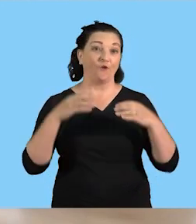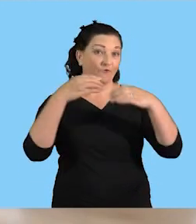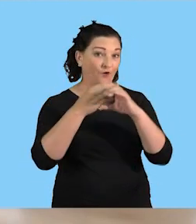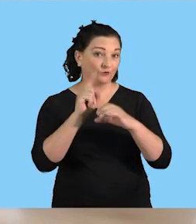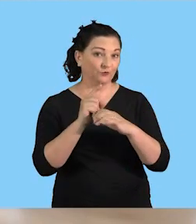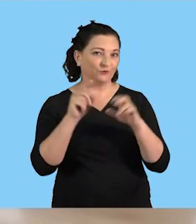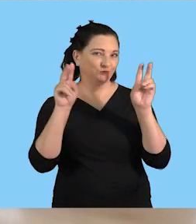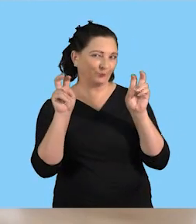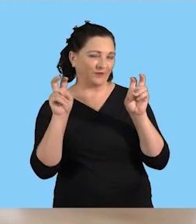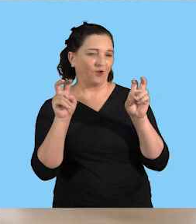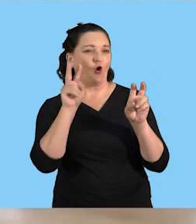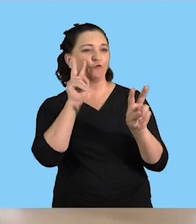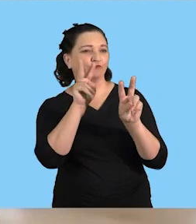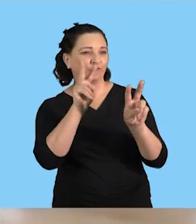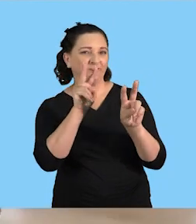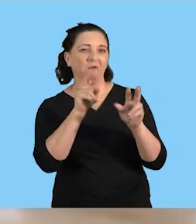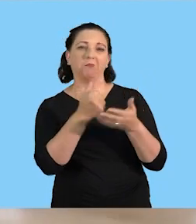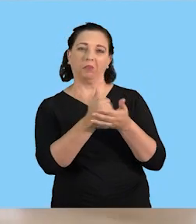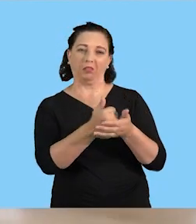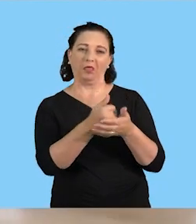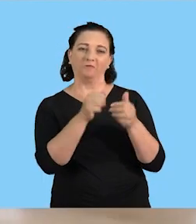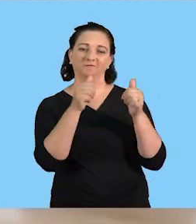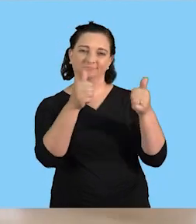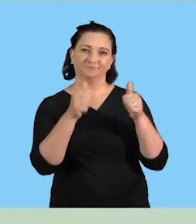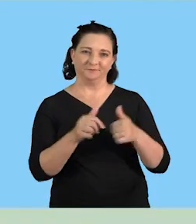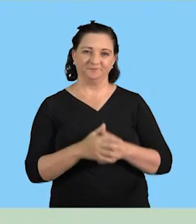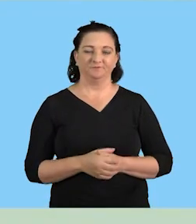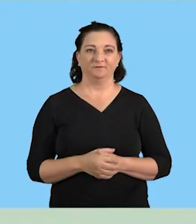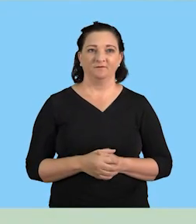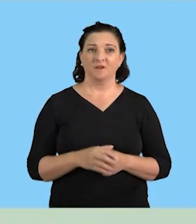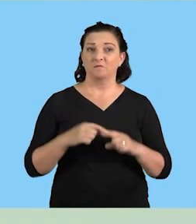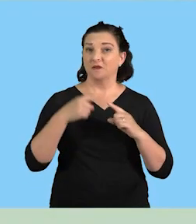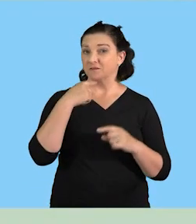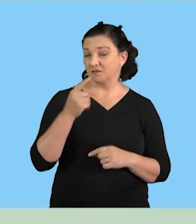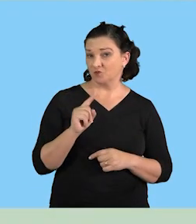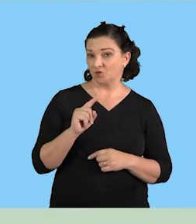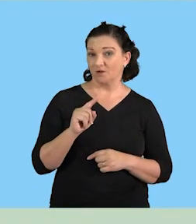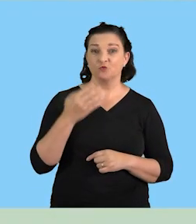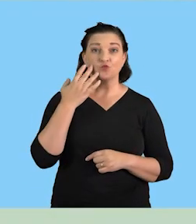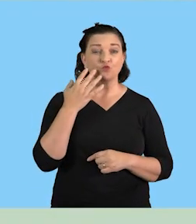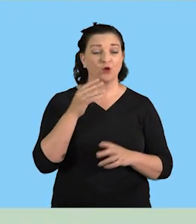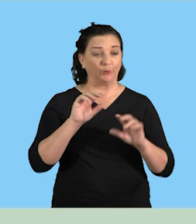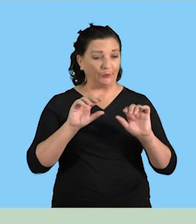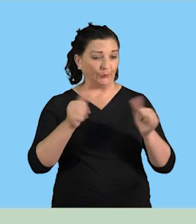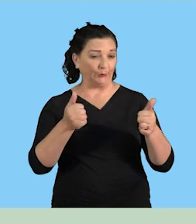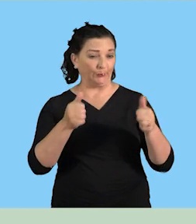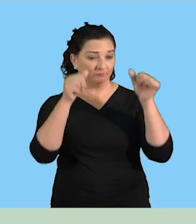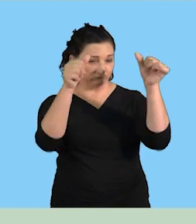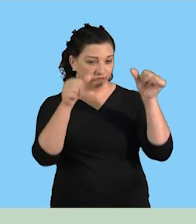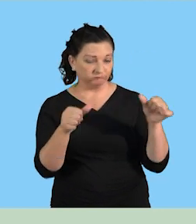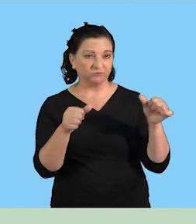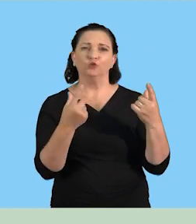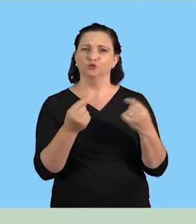topic visual aids. It says here, well-designed visuals do more